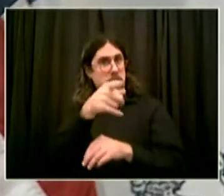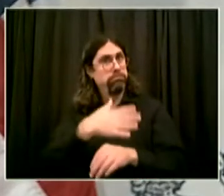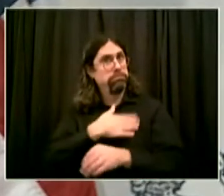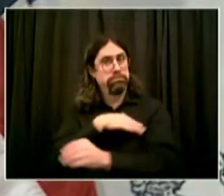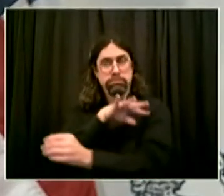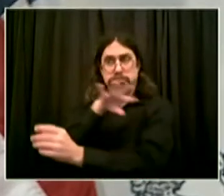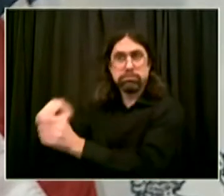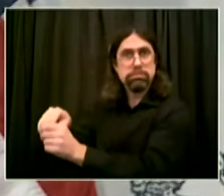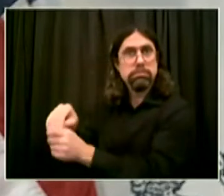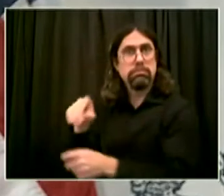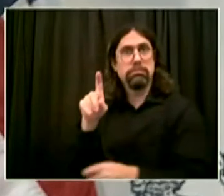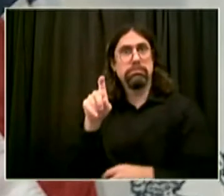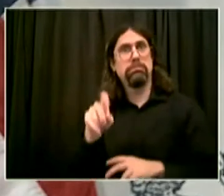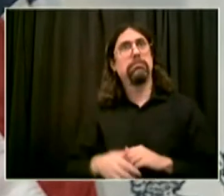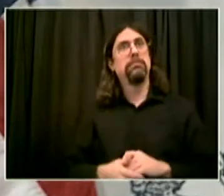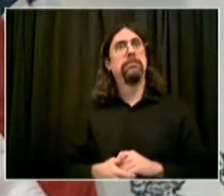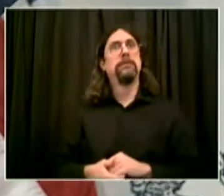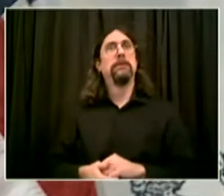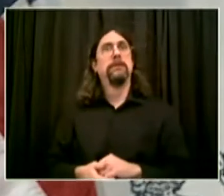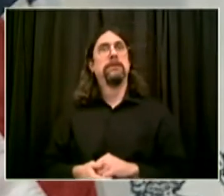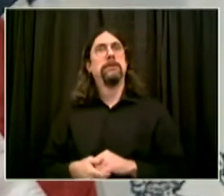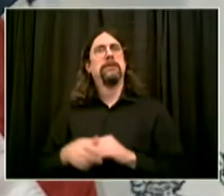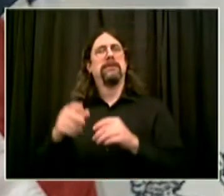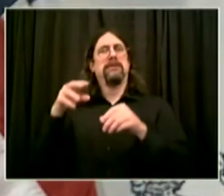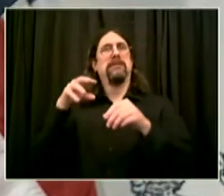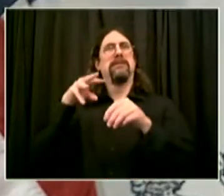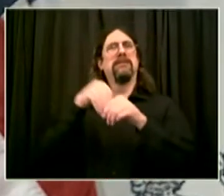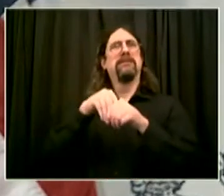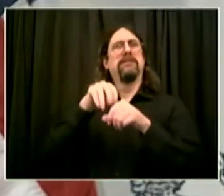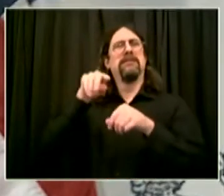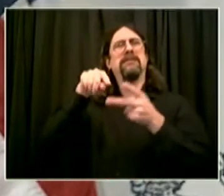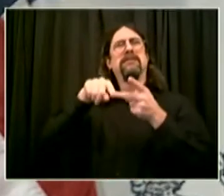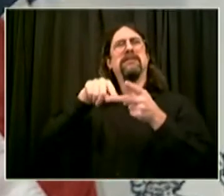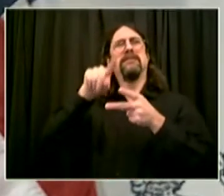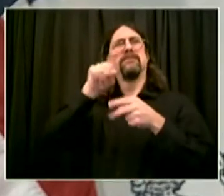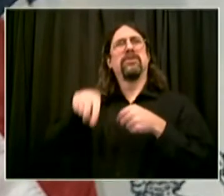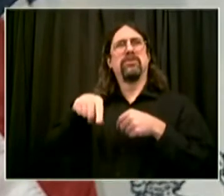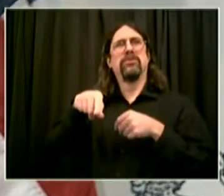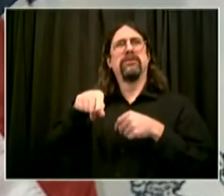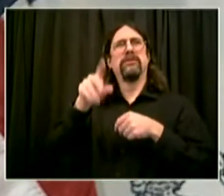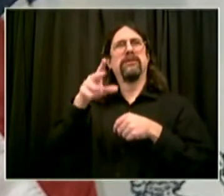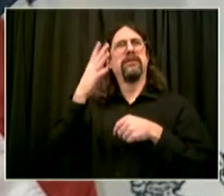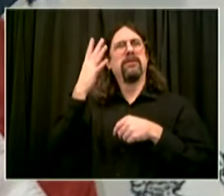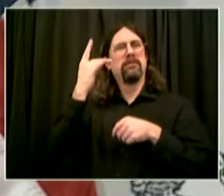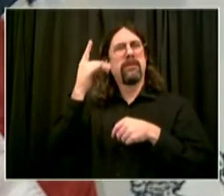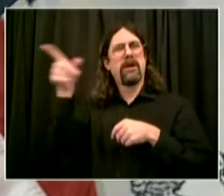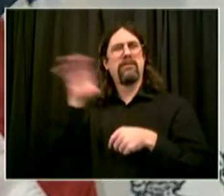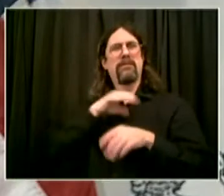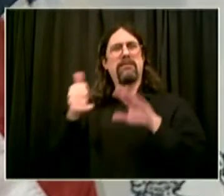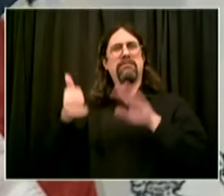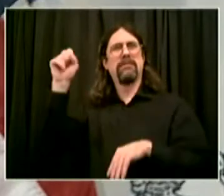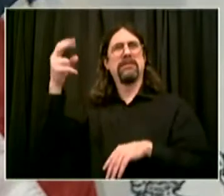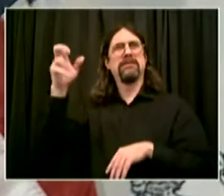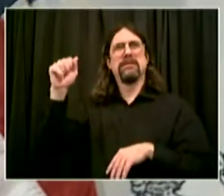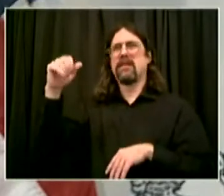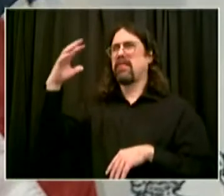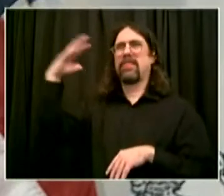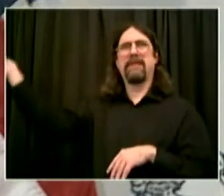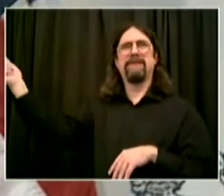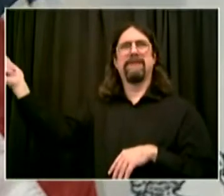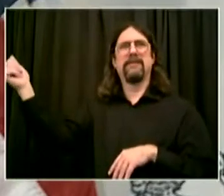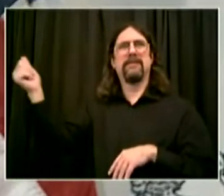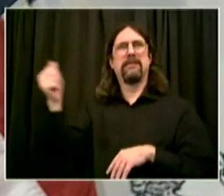said, he had another engagement, but I really wanted him to be part of expressing his views on this announcement we're making tonight, because it's such an important